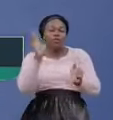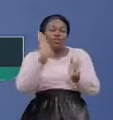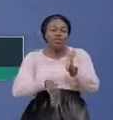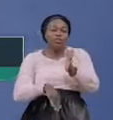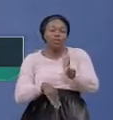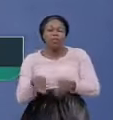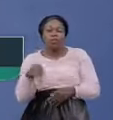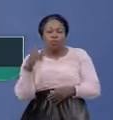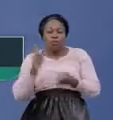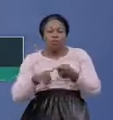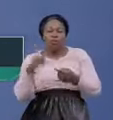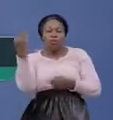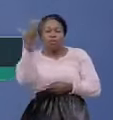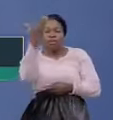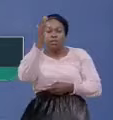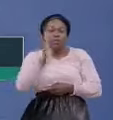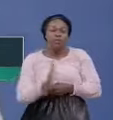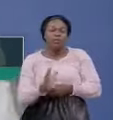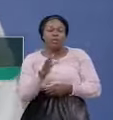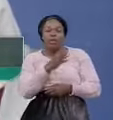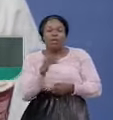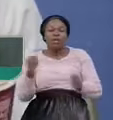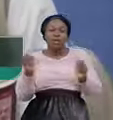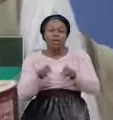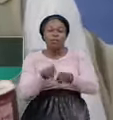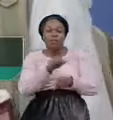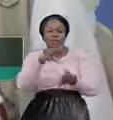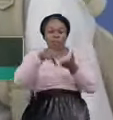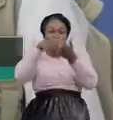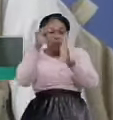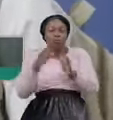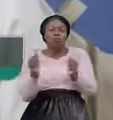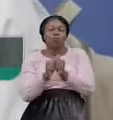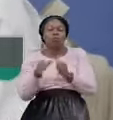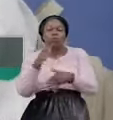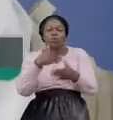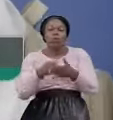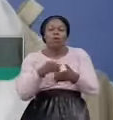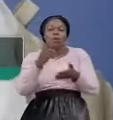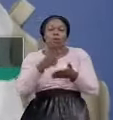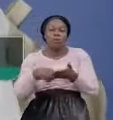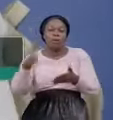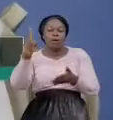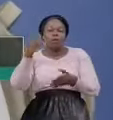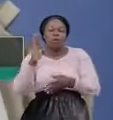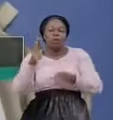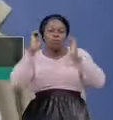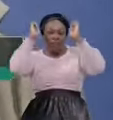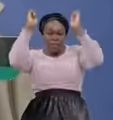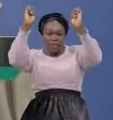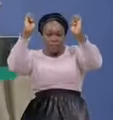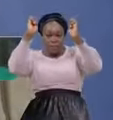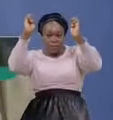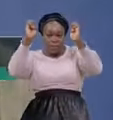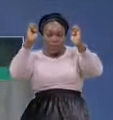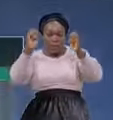with the hallmark of excellence, I believe in holistic success and competency.